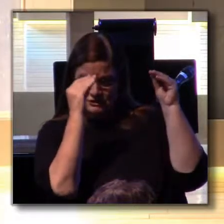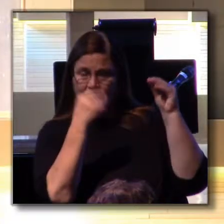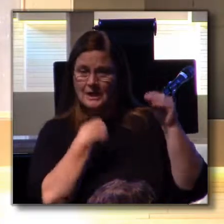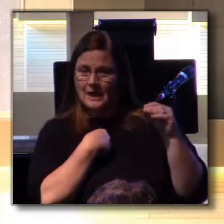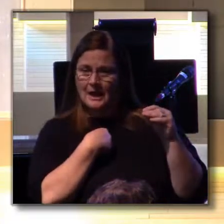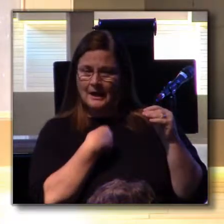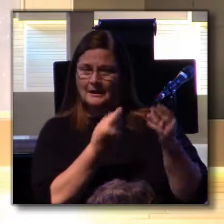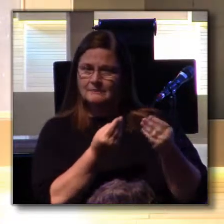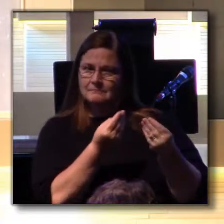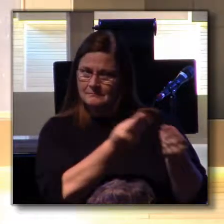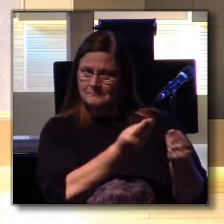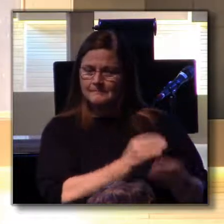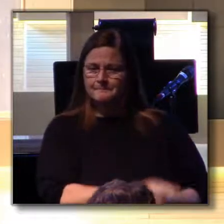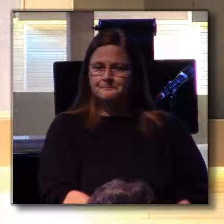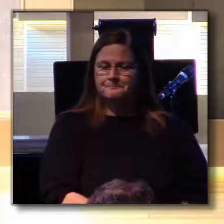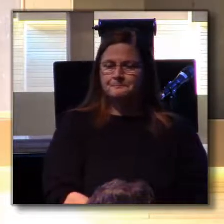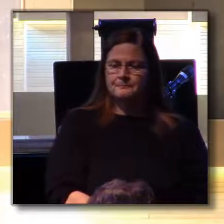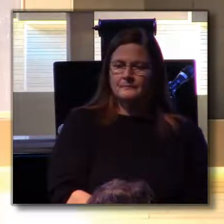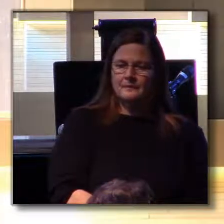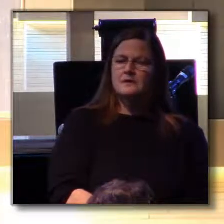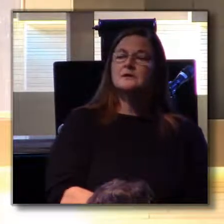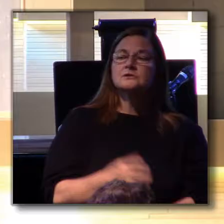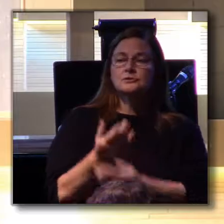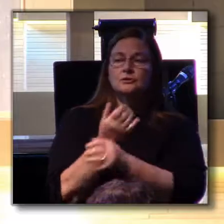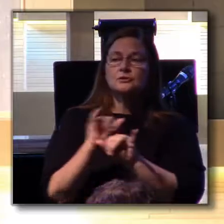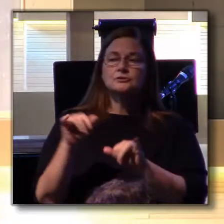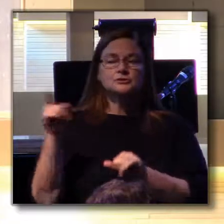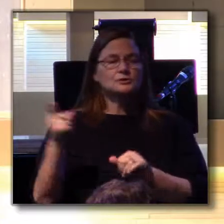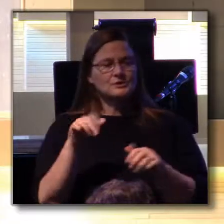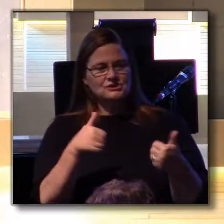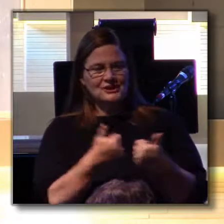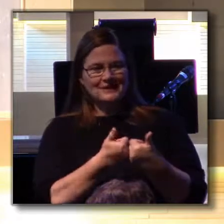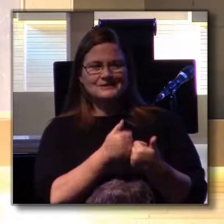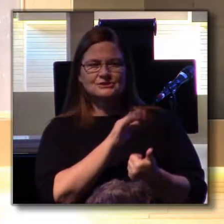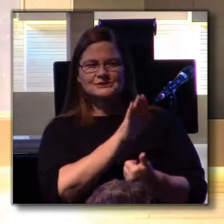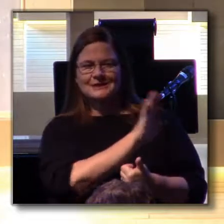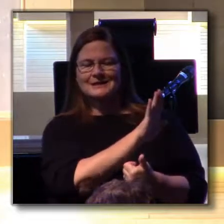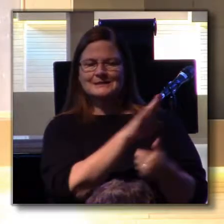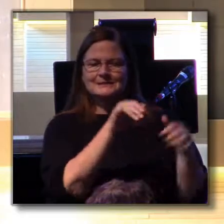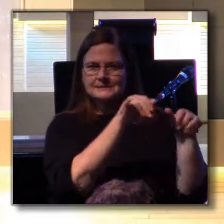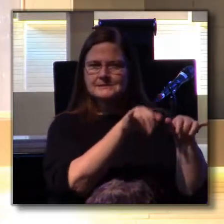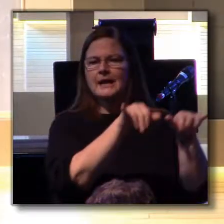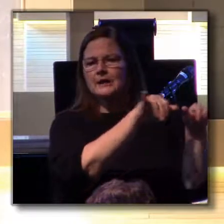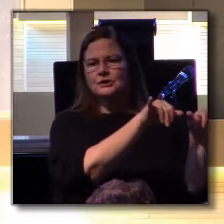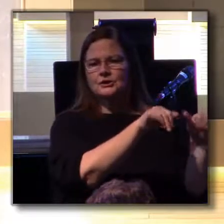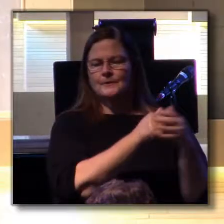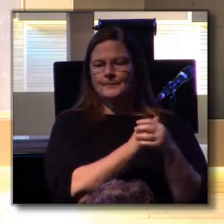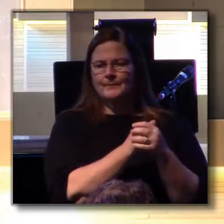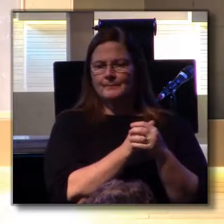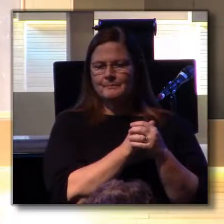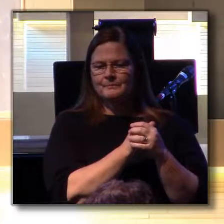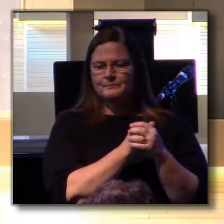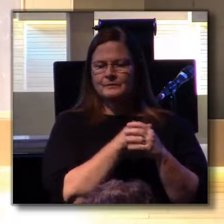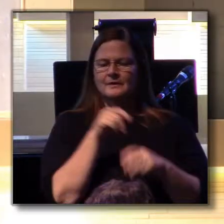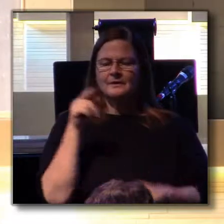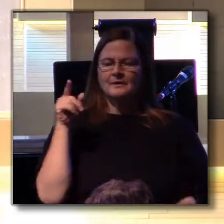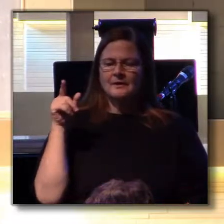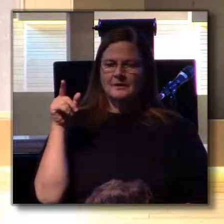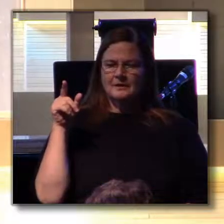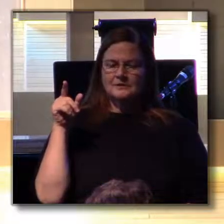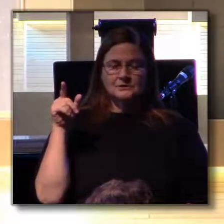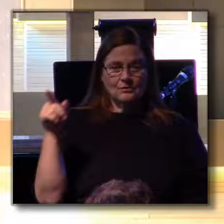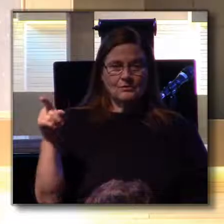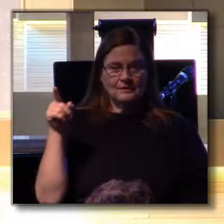he challenges his standard. And then he goes on and he reveals the man's